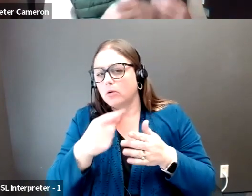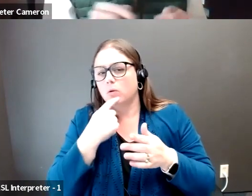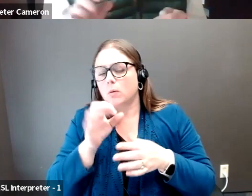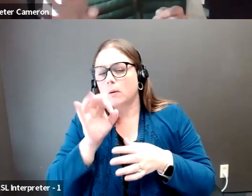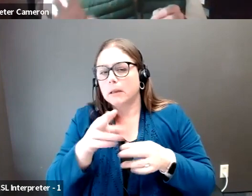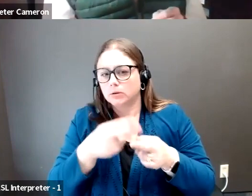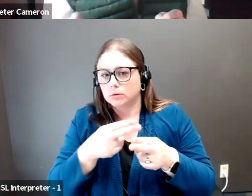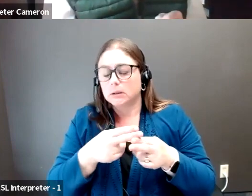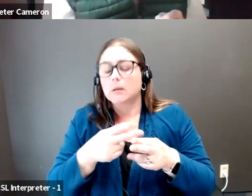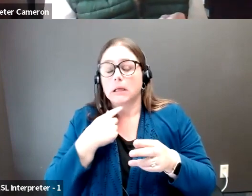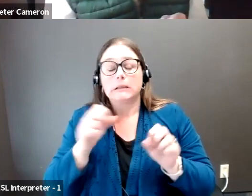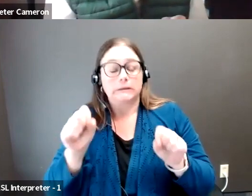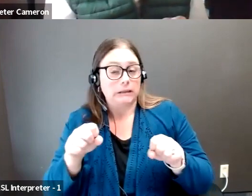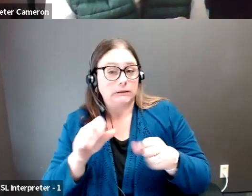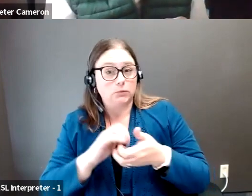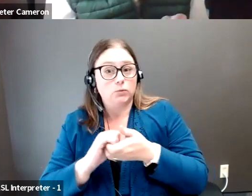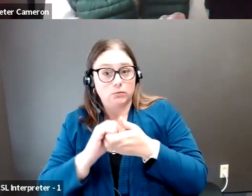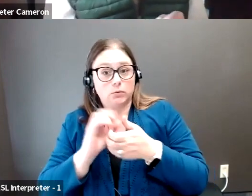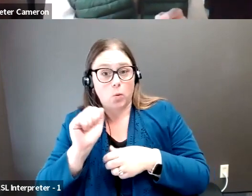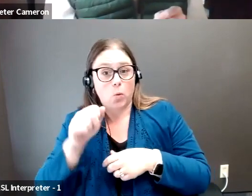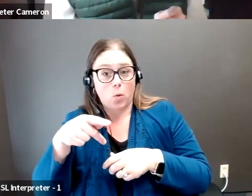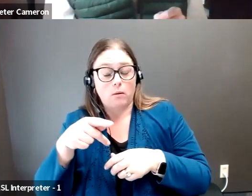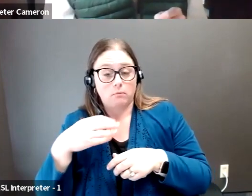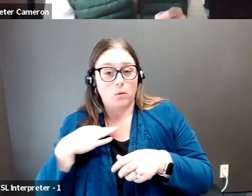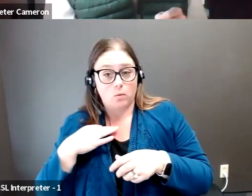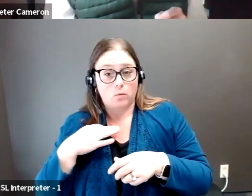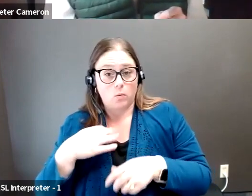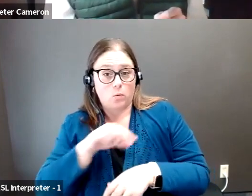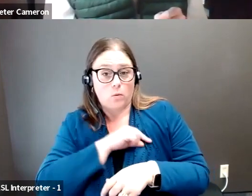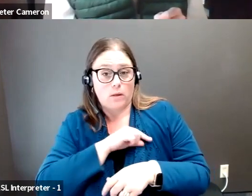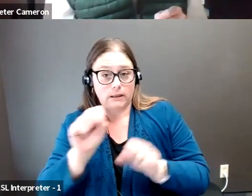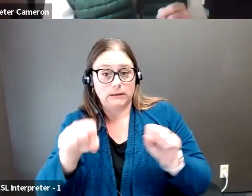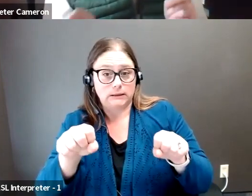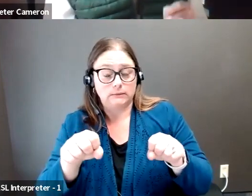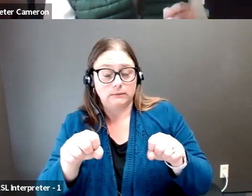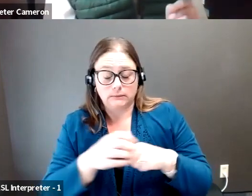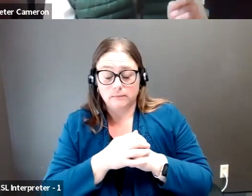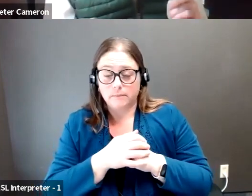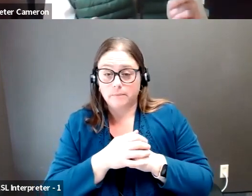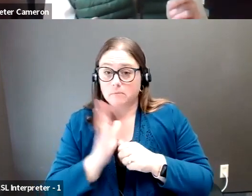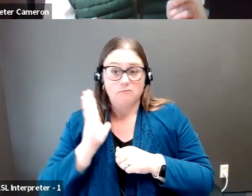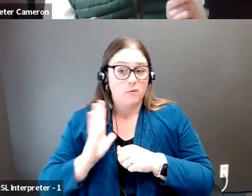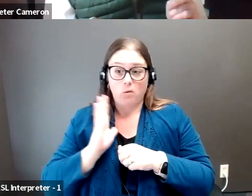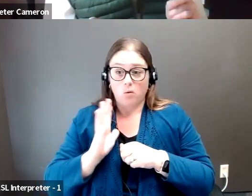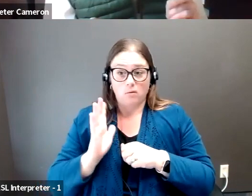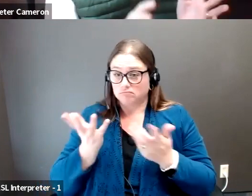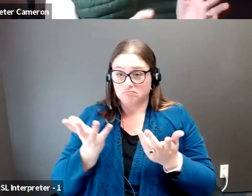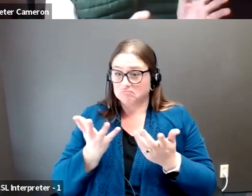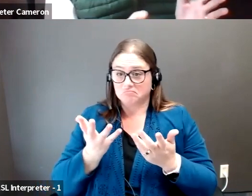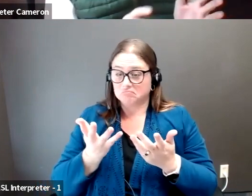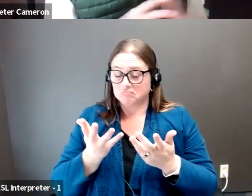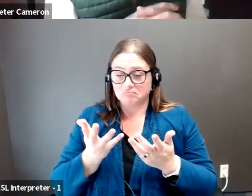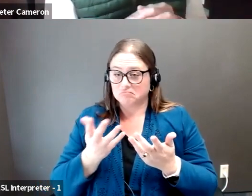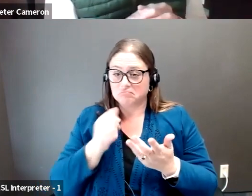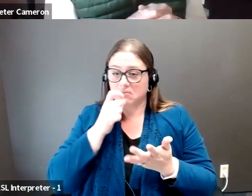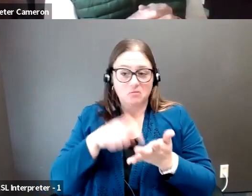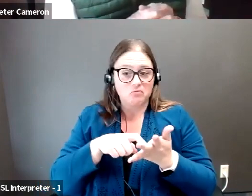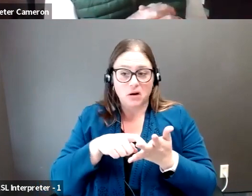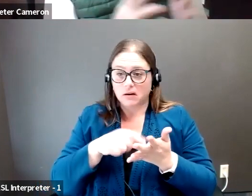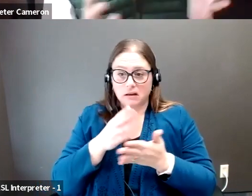qualify. Historically, though, there were programs where co-ops weren't recognized,